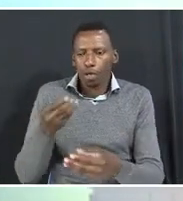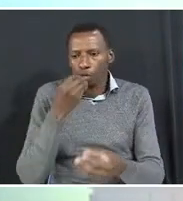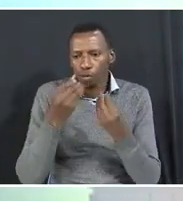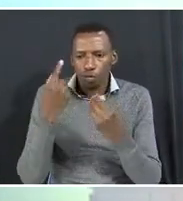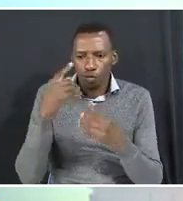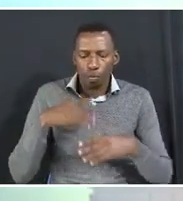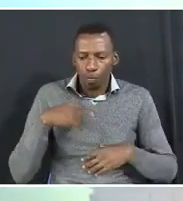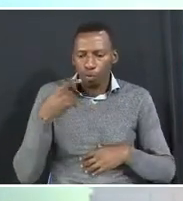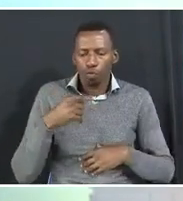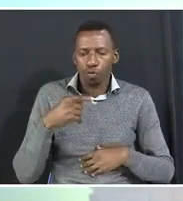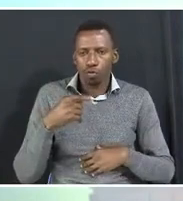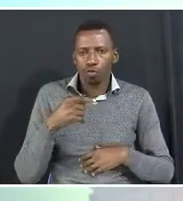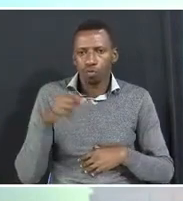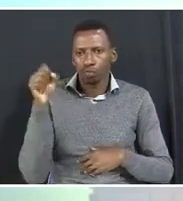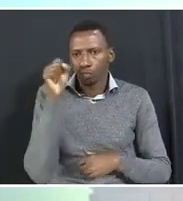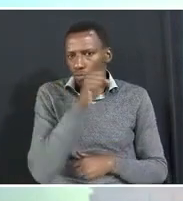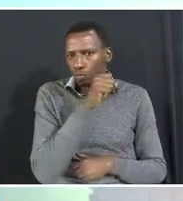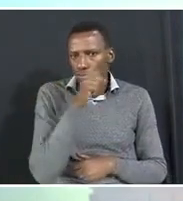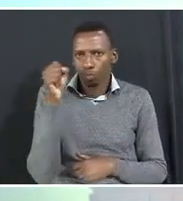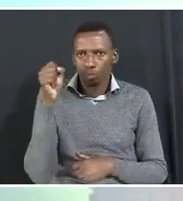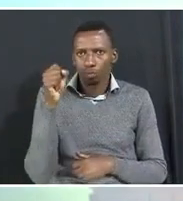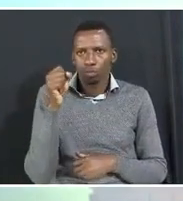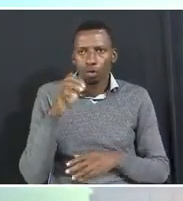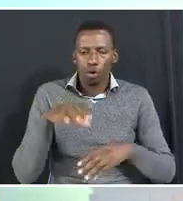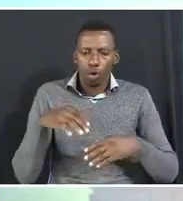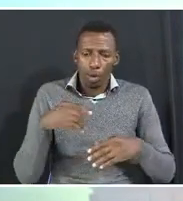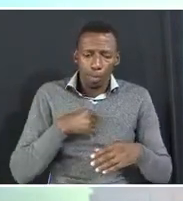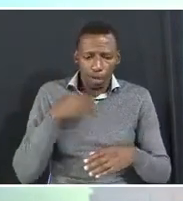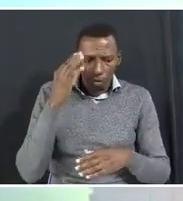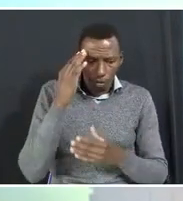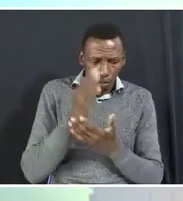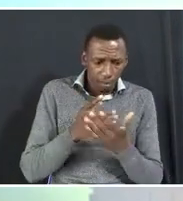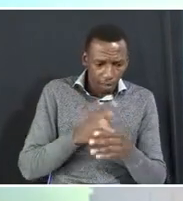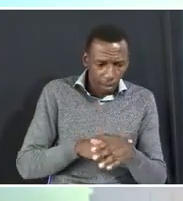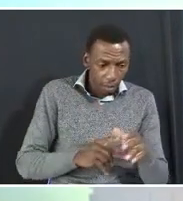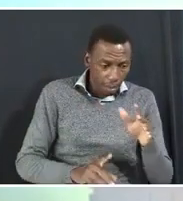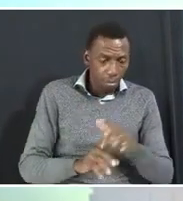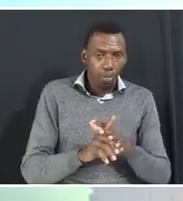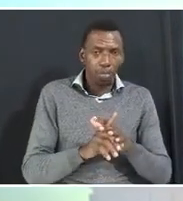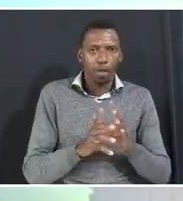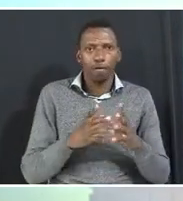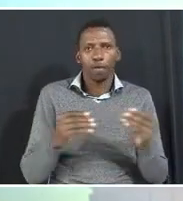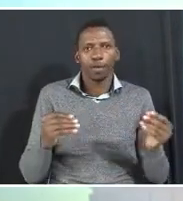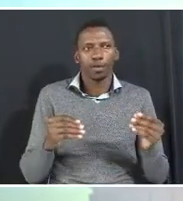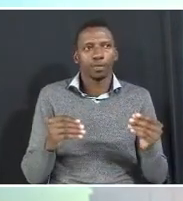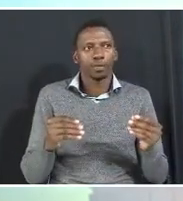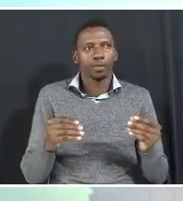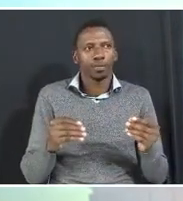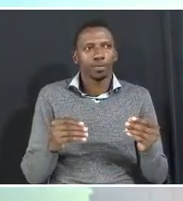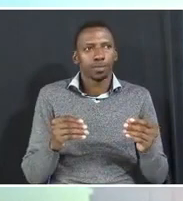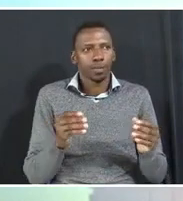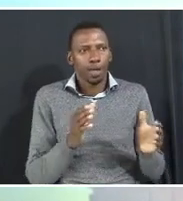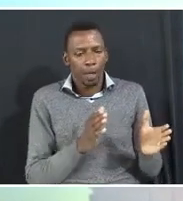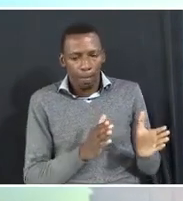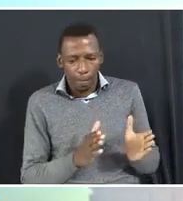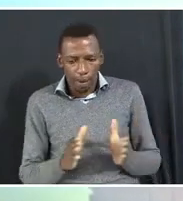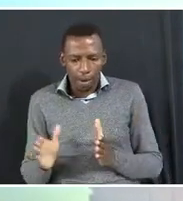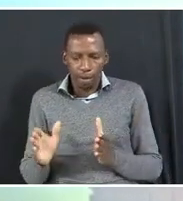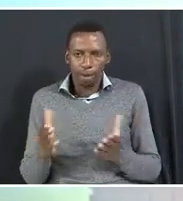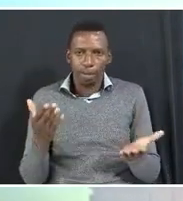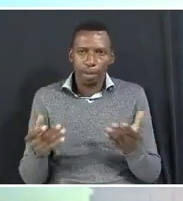Remember what I said? They happen sometimes as a hit and run. Organizing, you know, intentionally in quarter or in